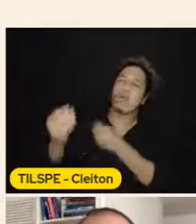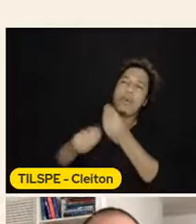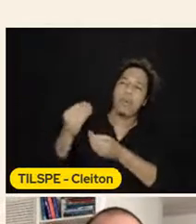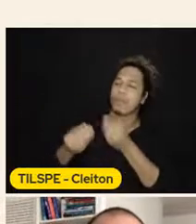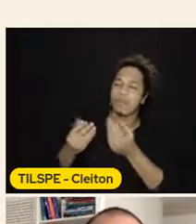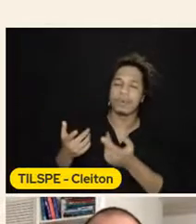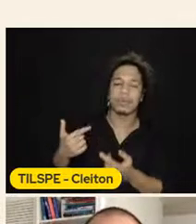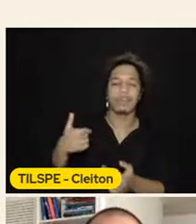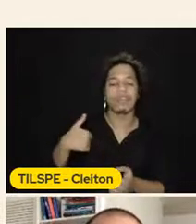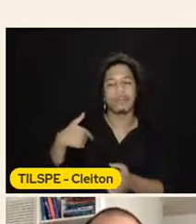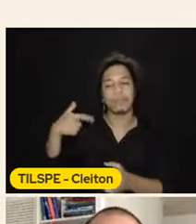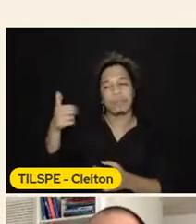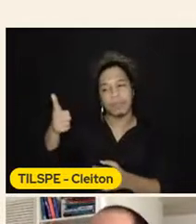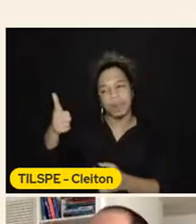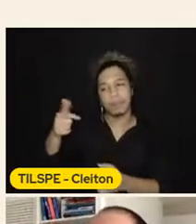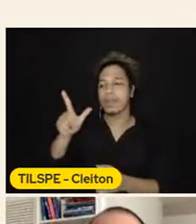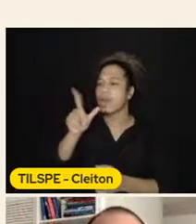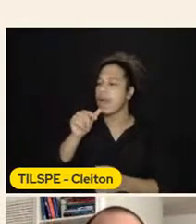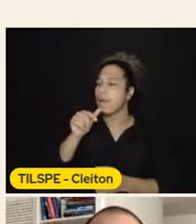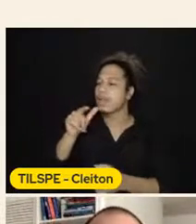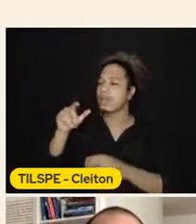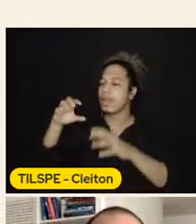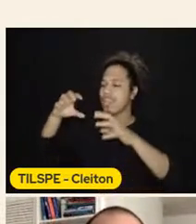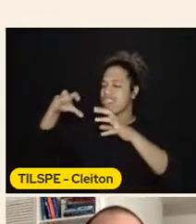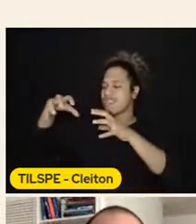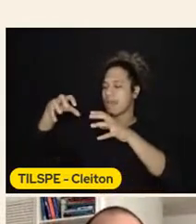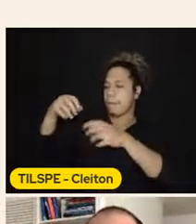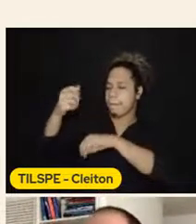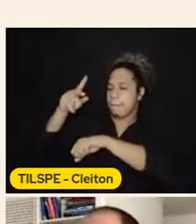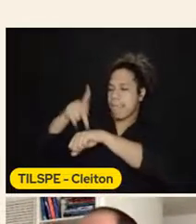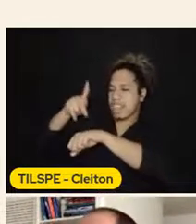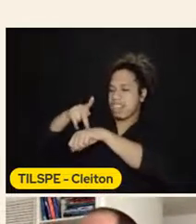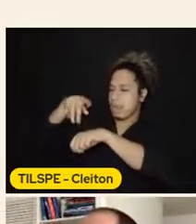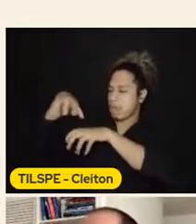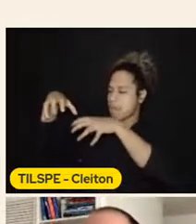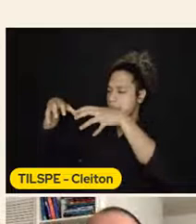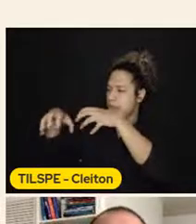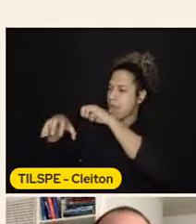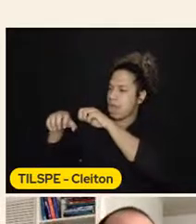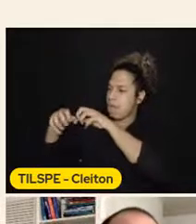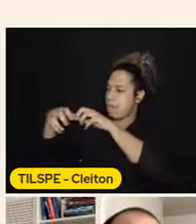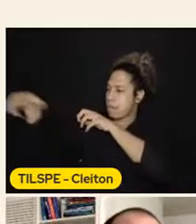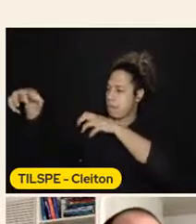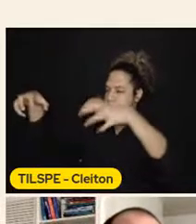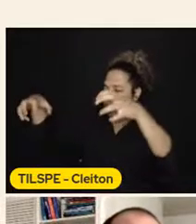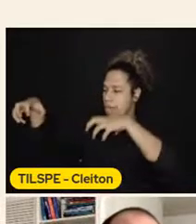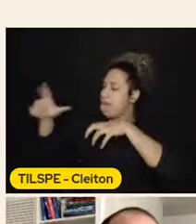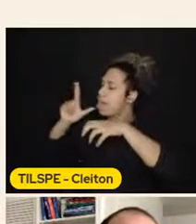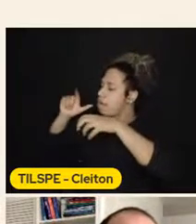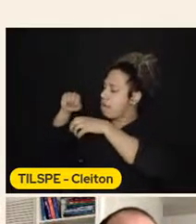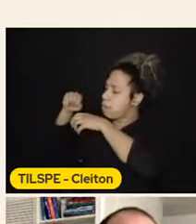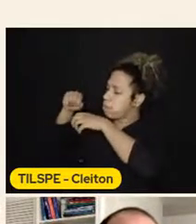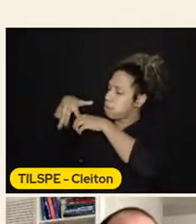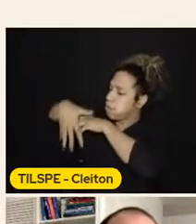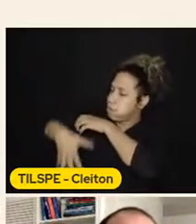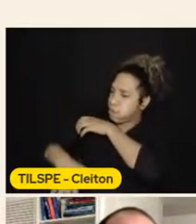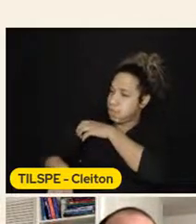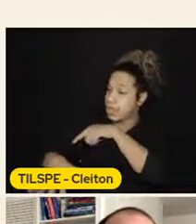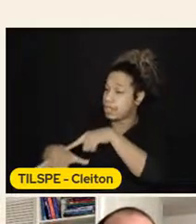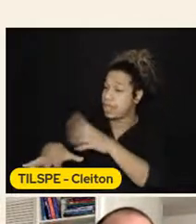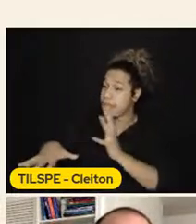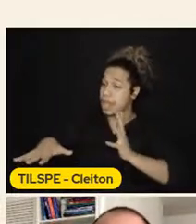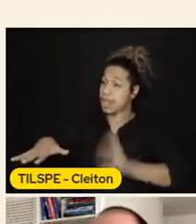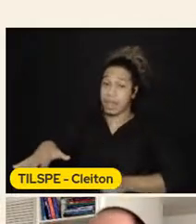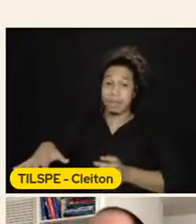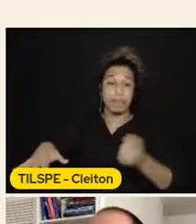get this water that is stuck in between rocks. It will start to flow, and it will be drinkable water that our